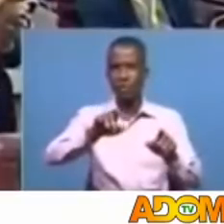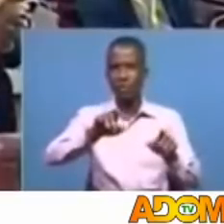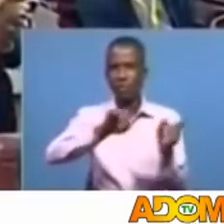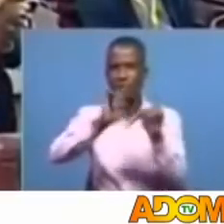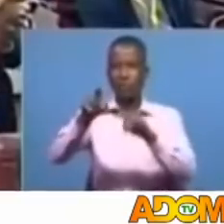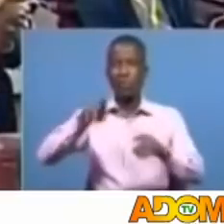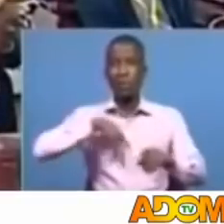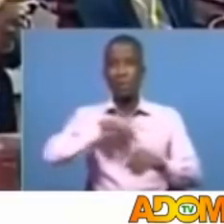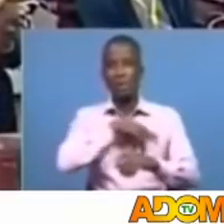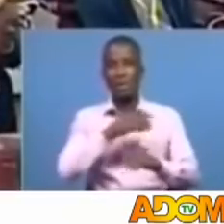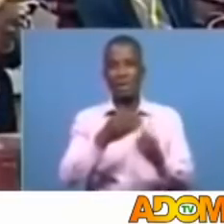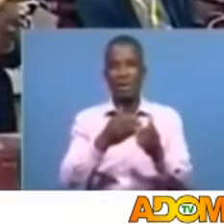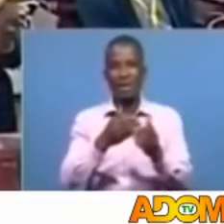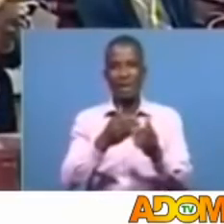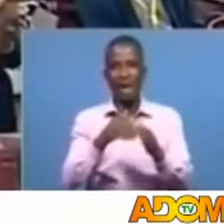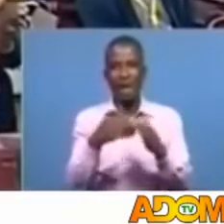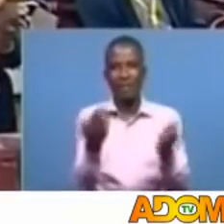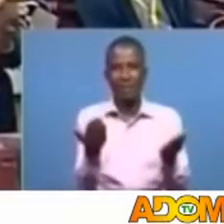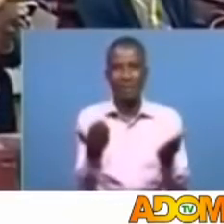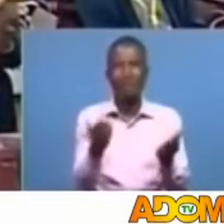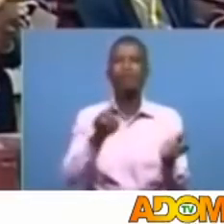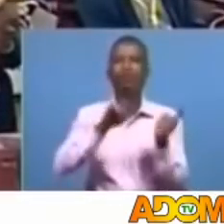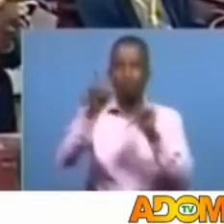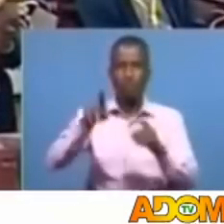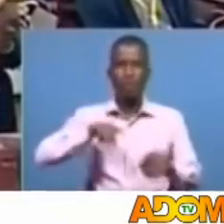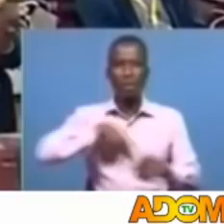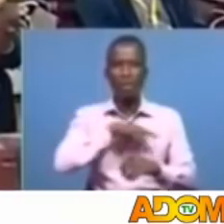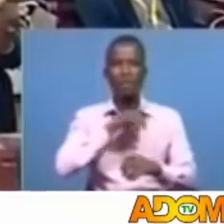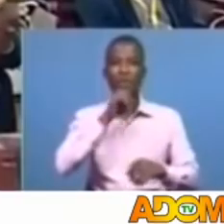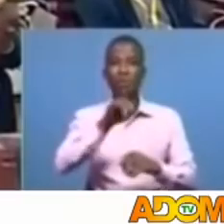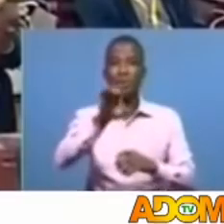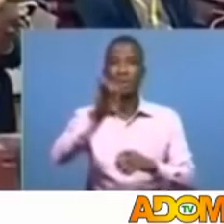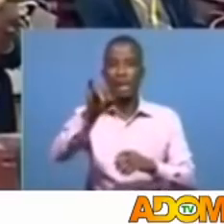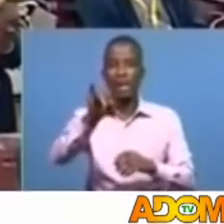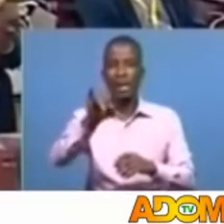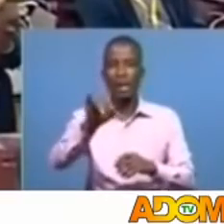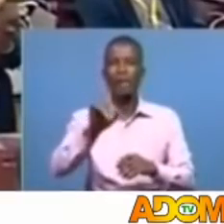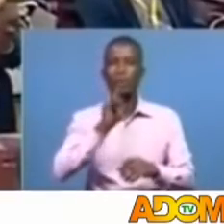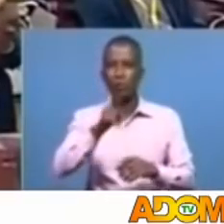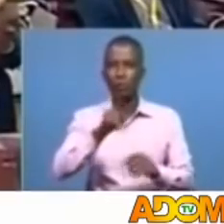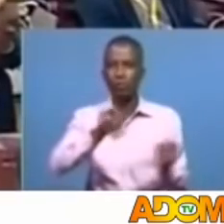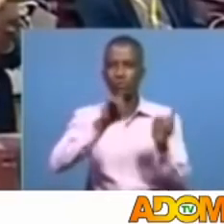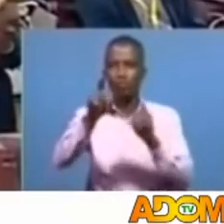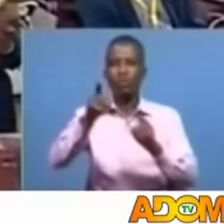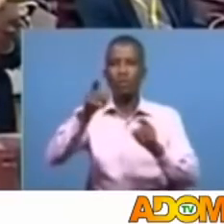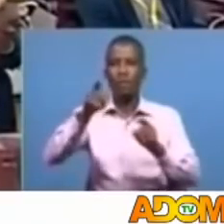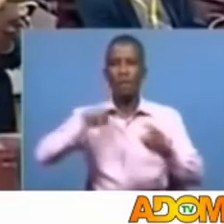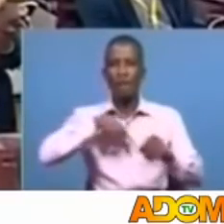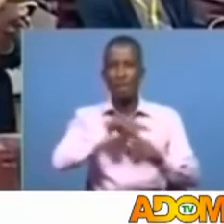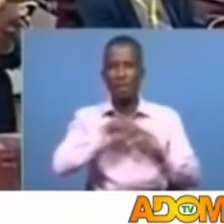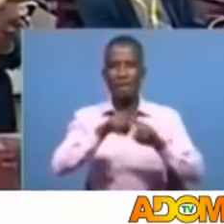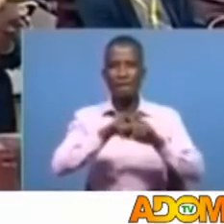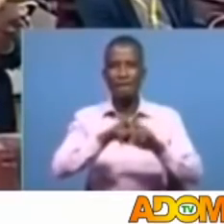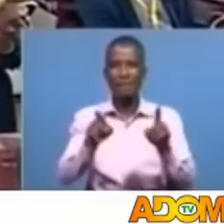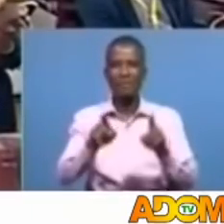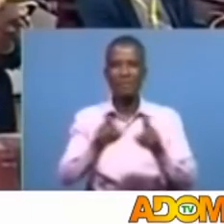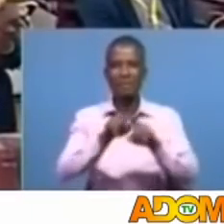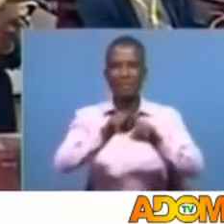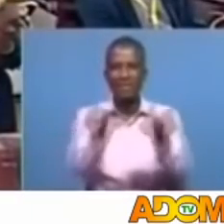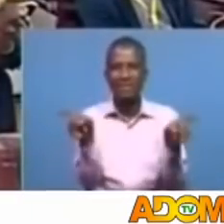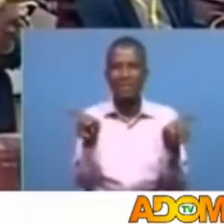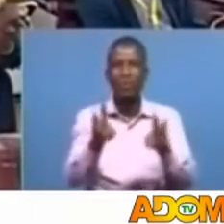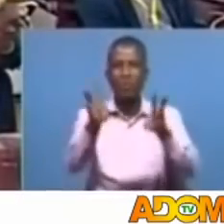CIs go to Parliament, but they go to Parliament in a different way from how statutes go to Parliament. That is why